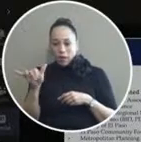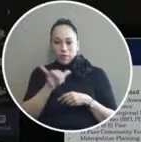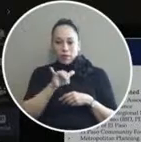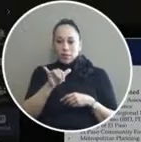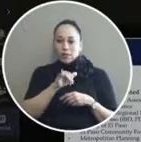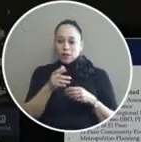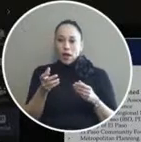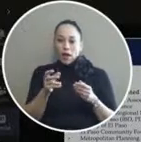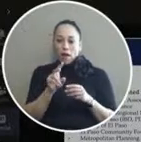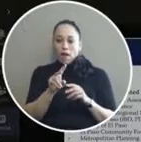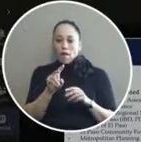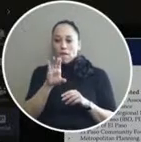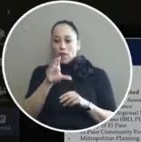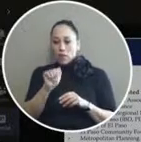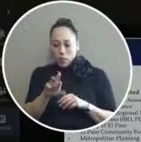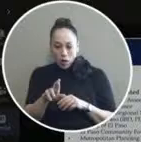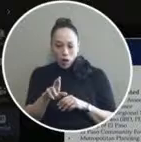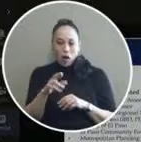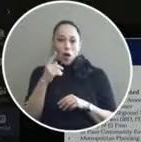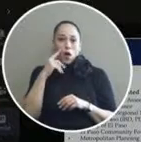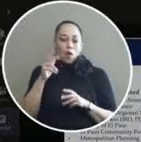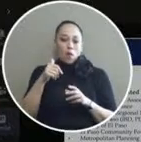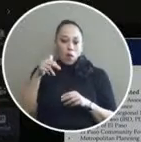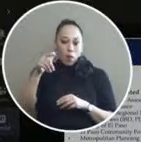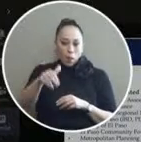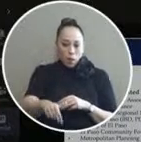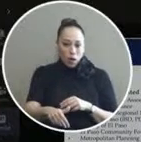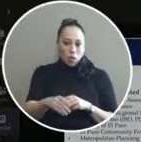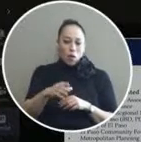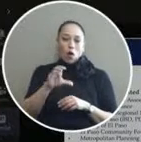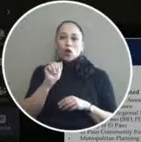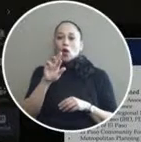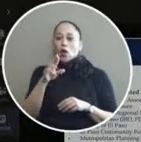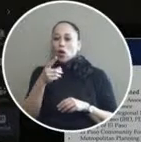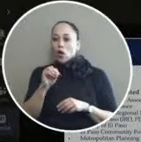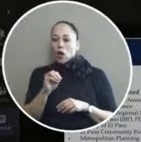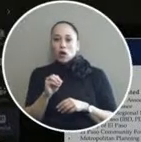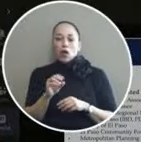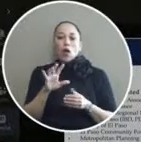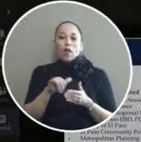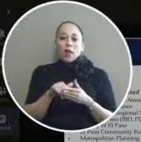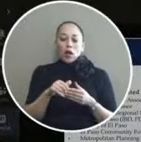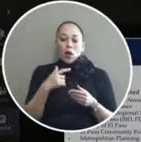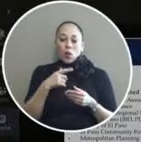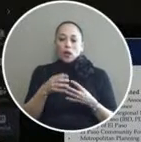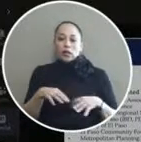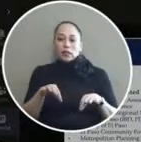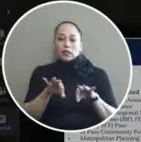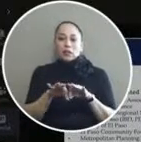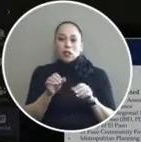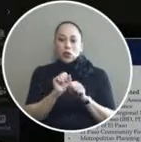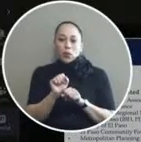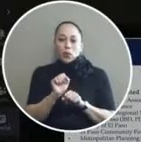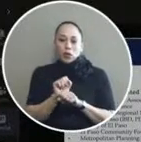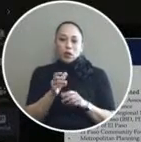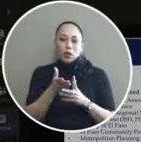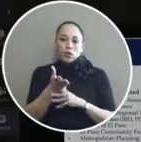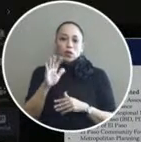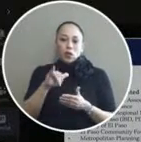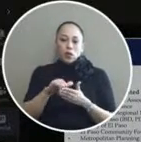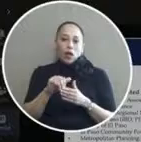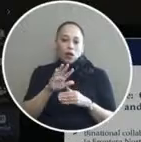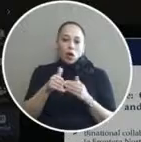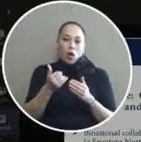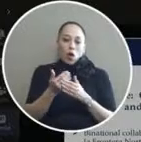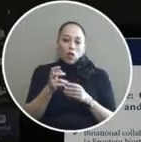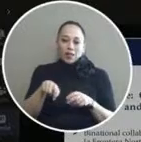on vehicle, same decline on crossings for pedestrians, same decline on the cargo side. So again, we're essentially working with them throughout these difficult